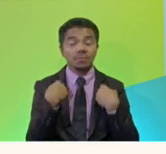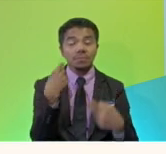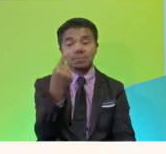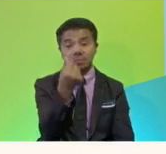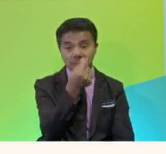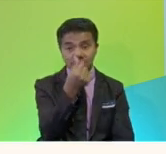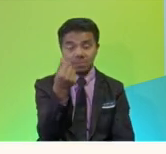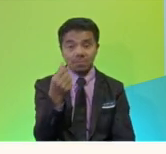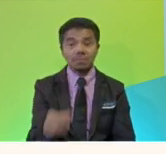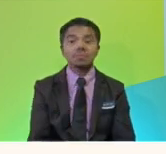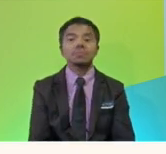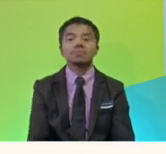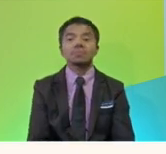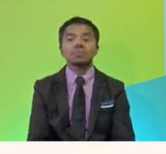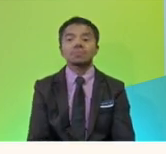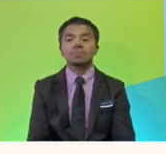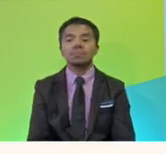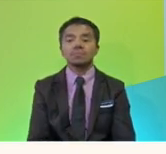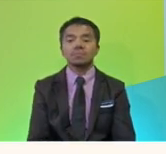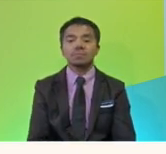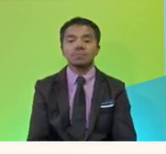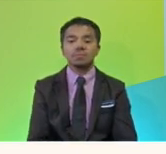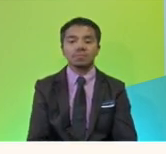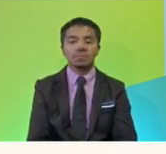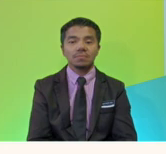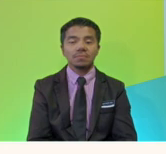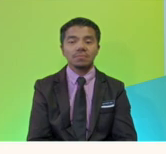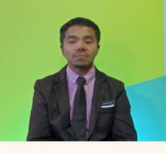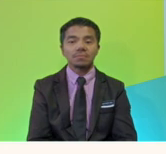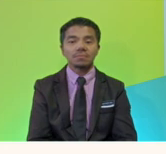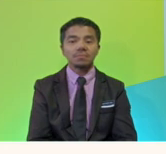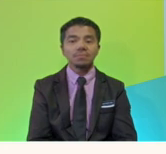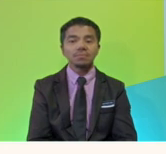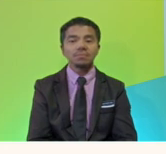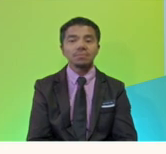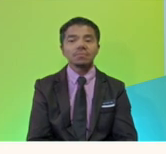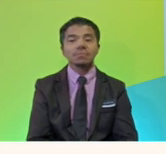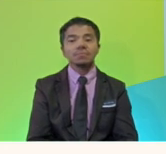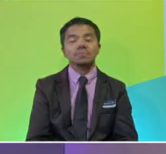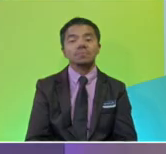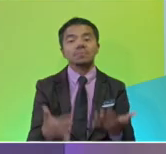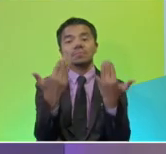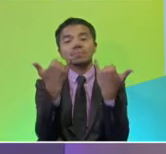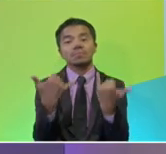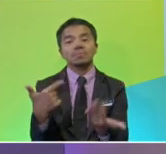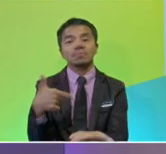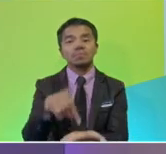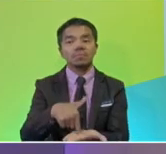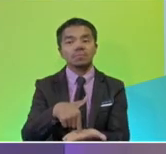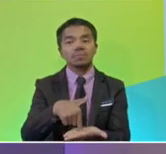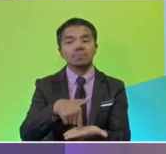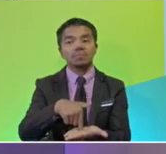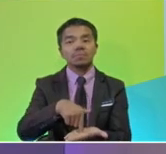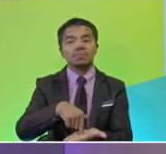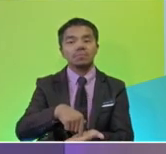horseback riding and skiing will not take place soon. So the best answer to this would be Laura. So Laura is going